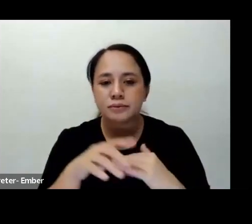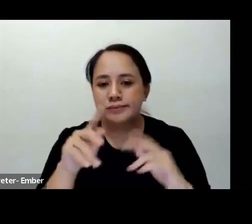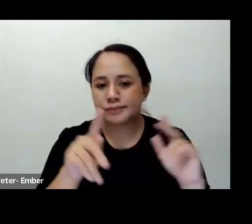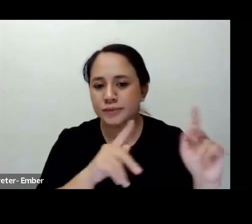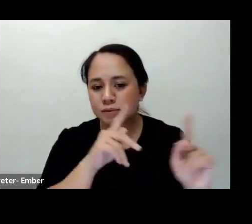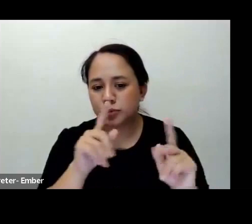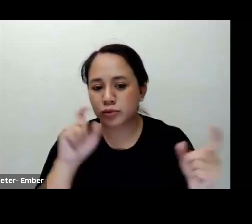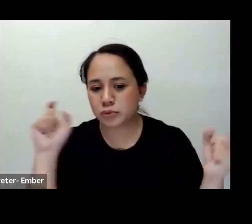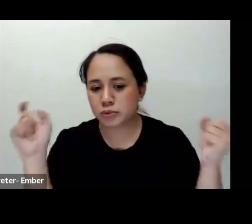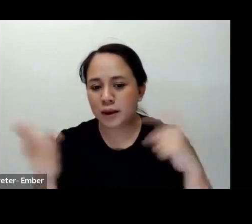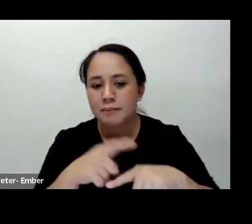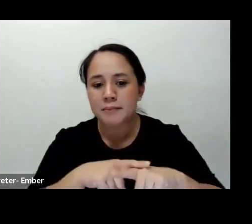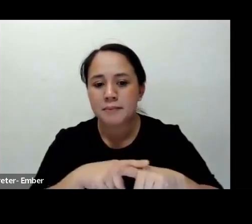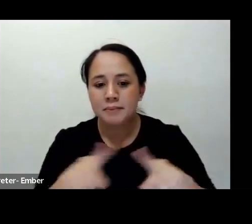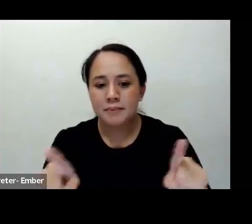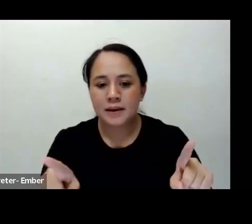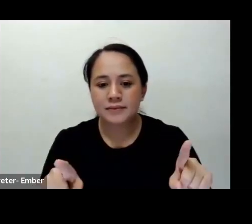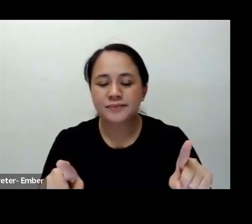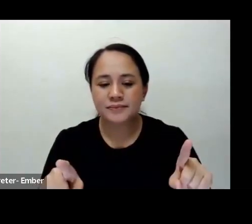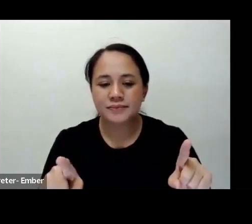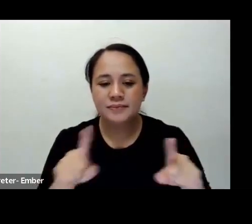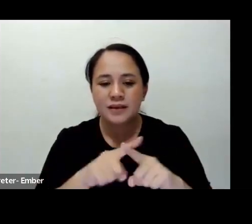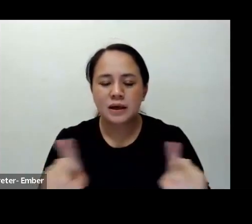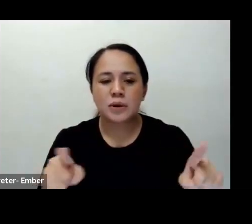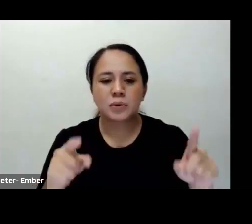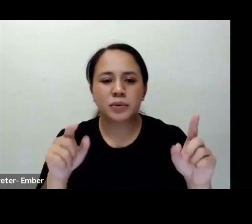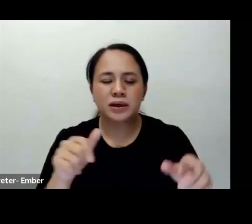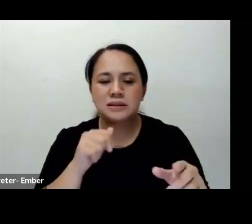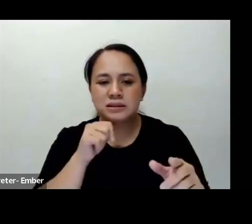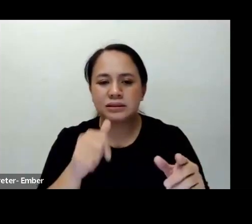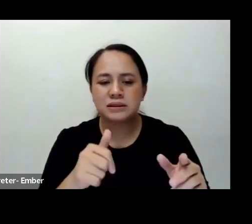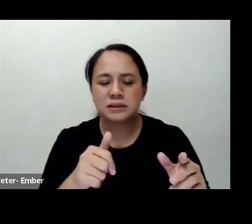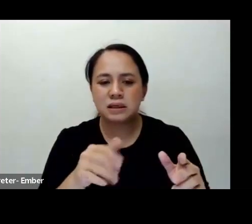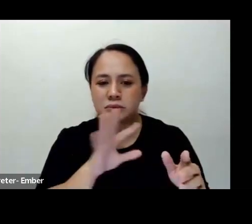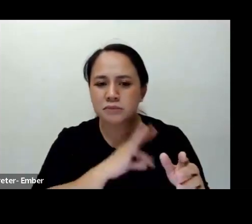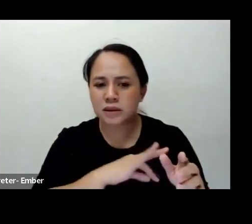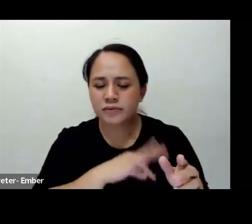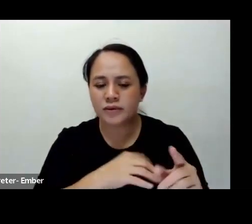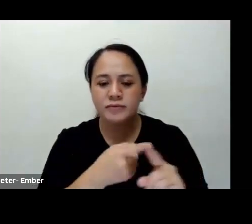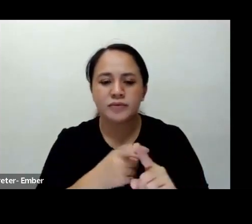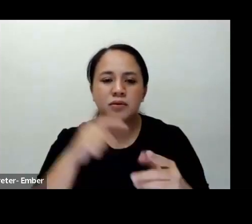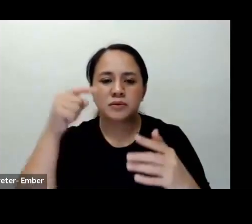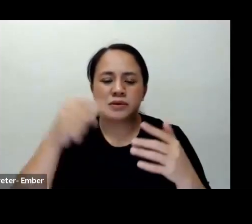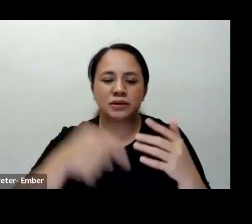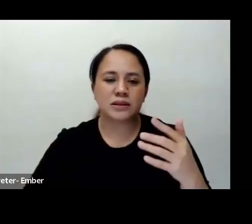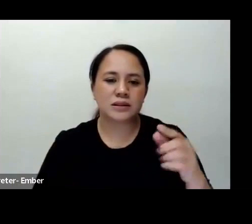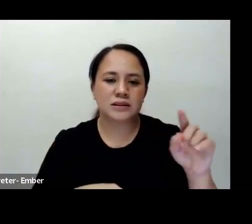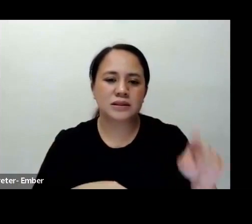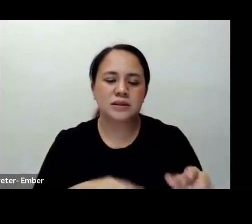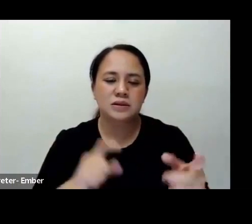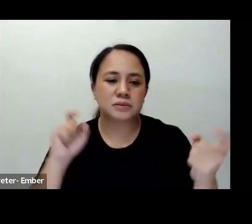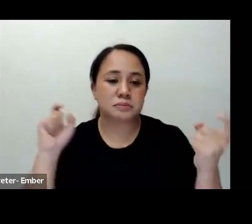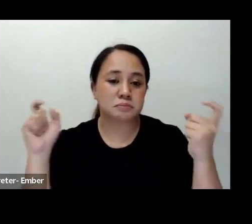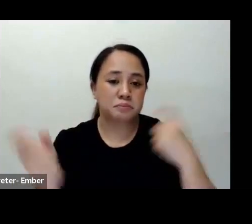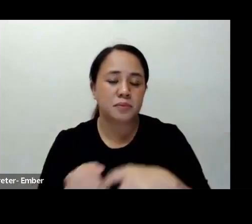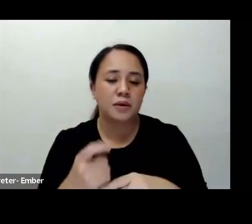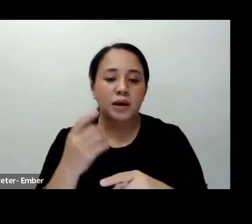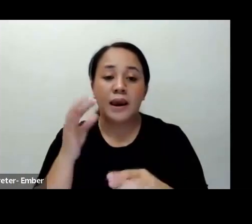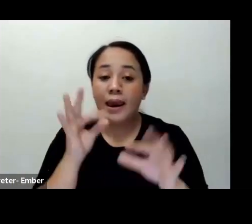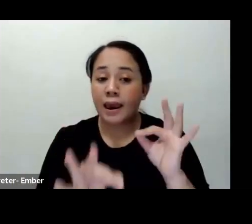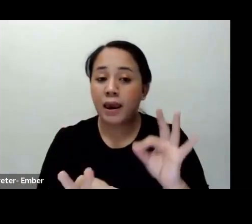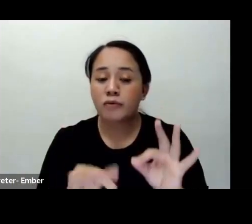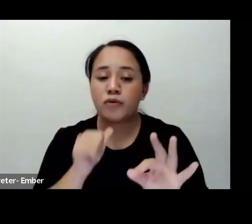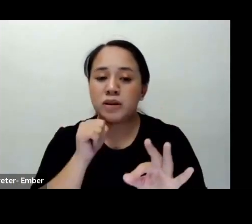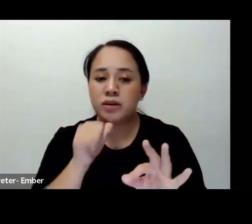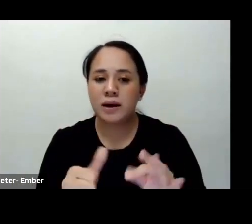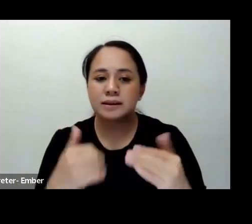but we do not necessarily get the gains from this demographic transition if we do not